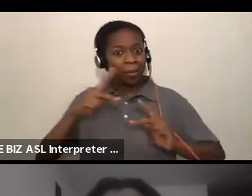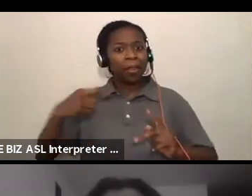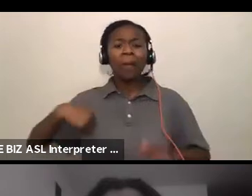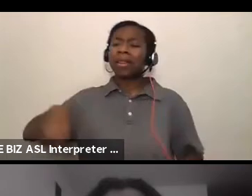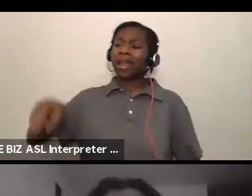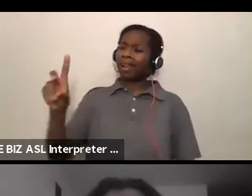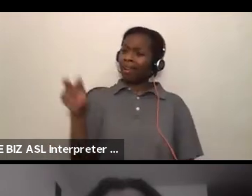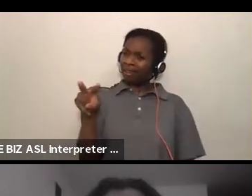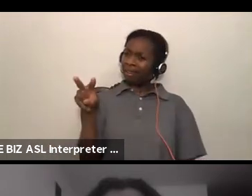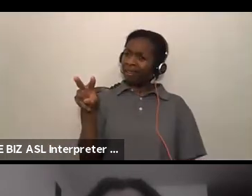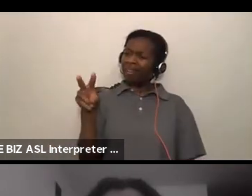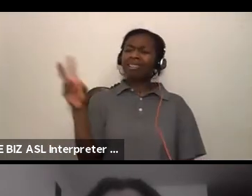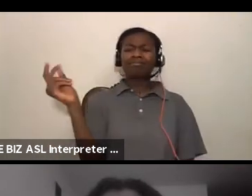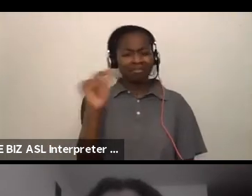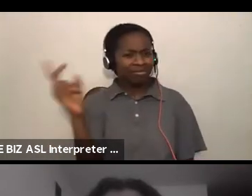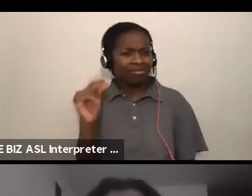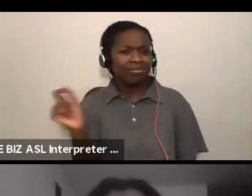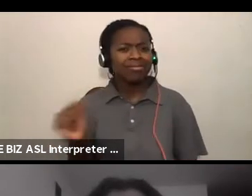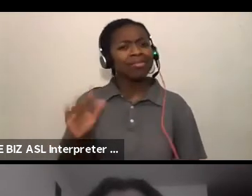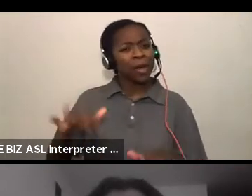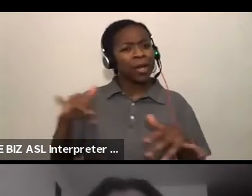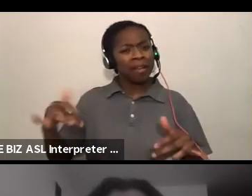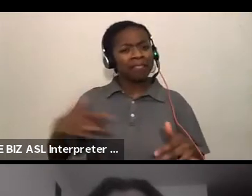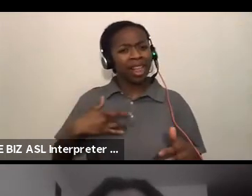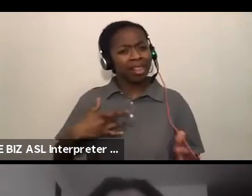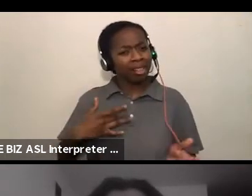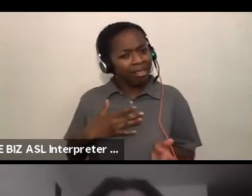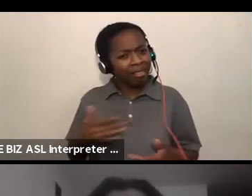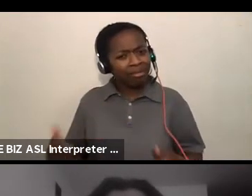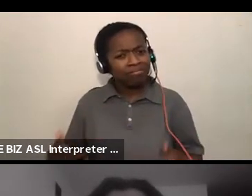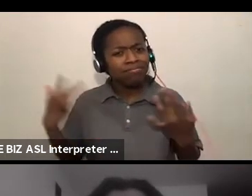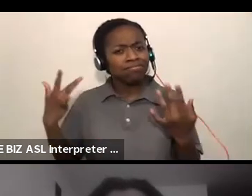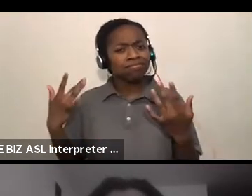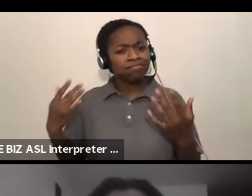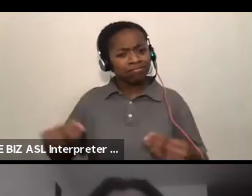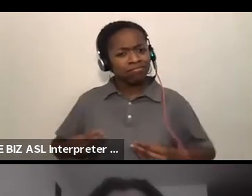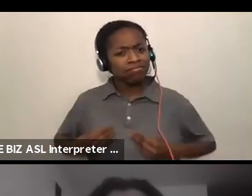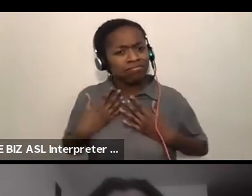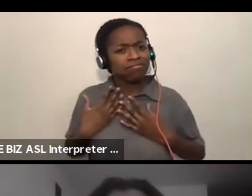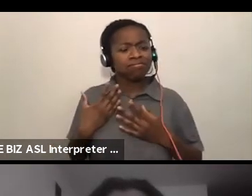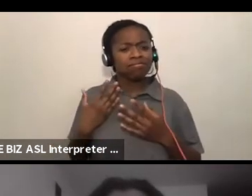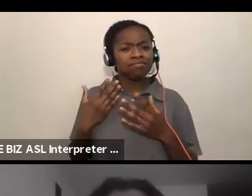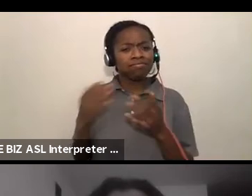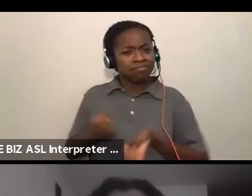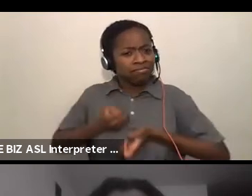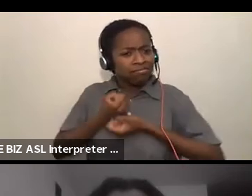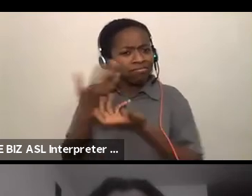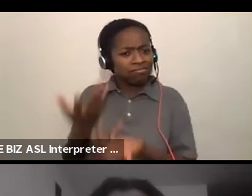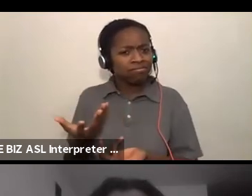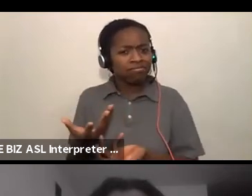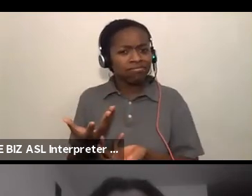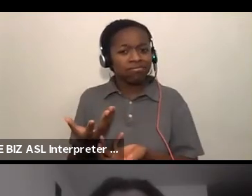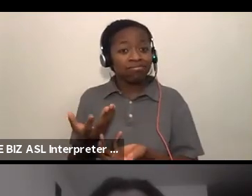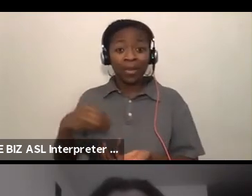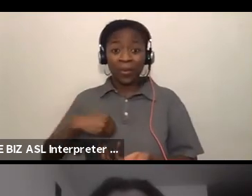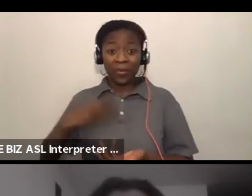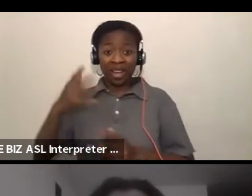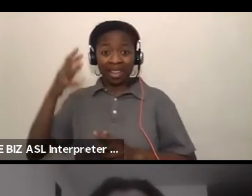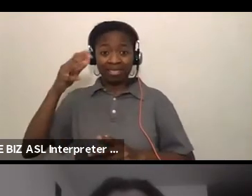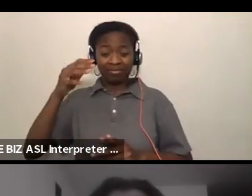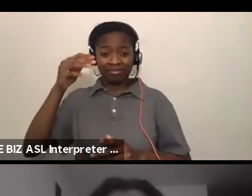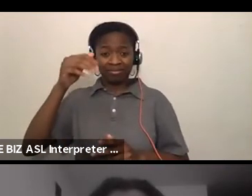yep, and feel and laugh and express something that audiences aren't able to do in white theater,